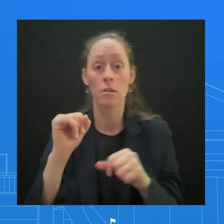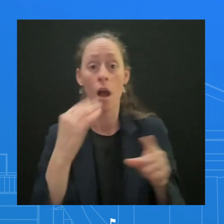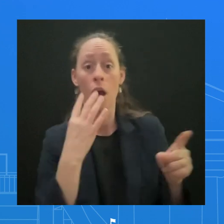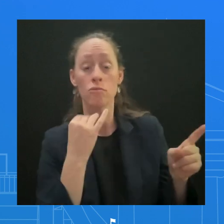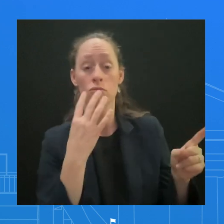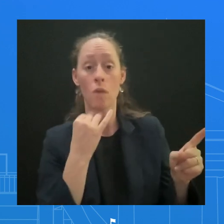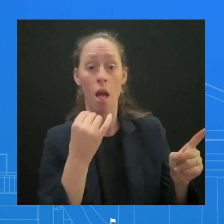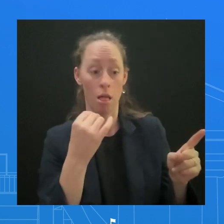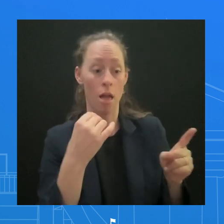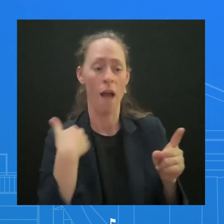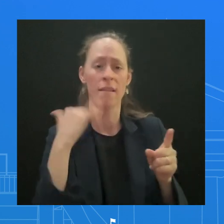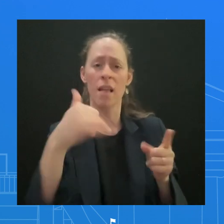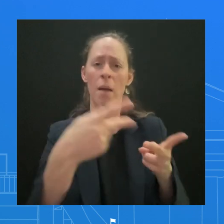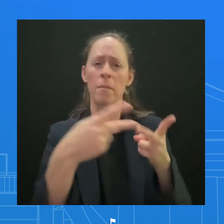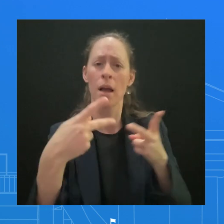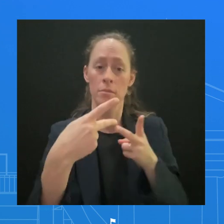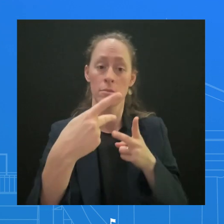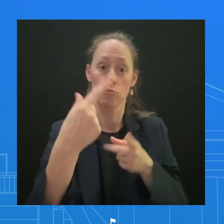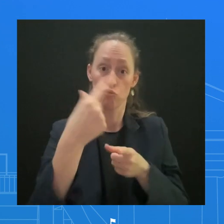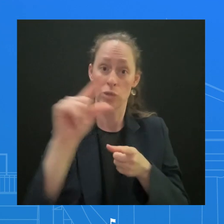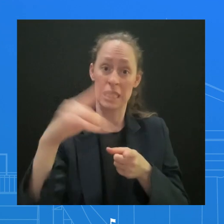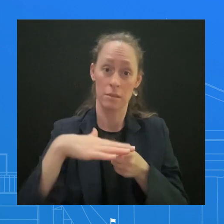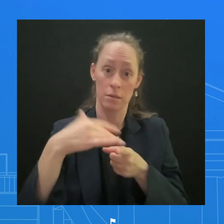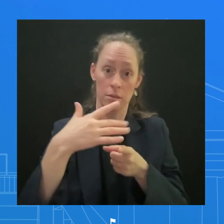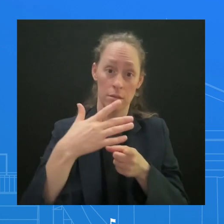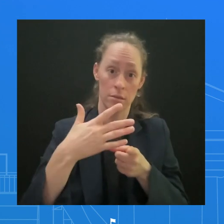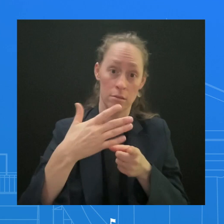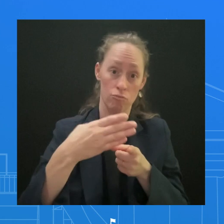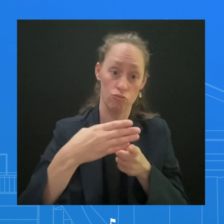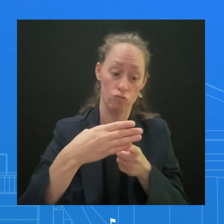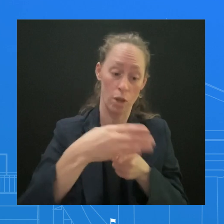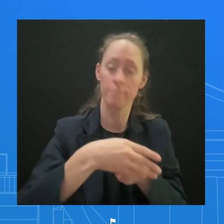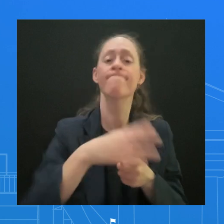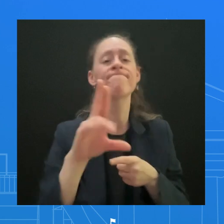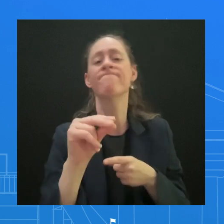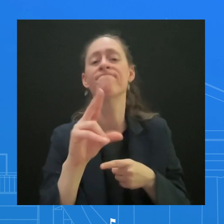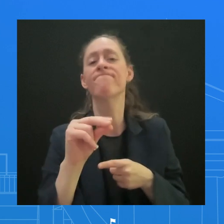Can you confirm that? No, I can't. I don't have anything for you on that.